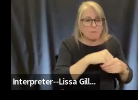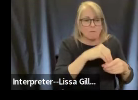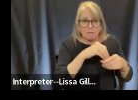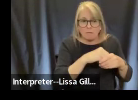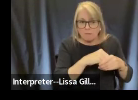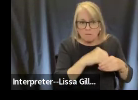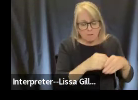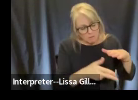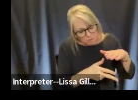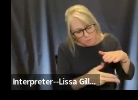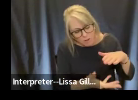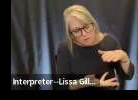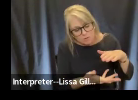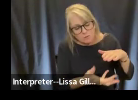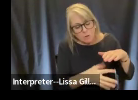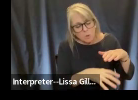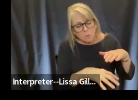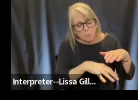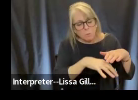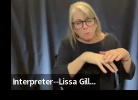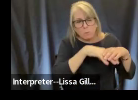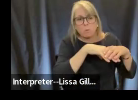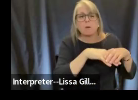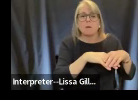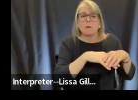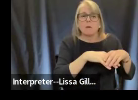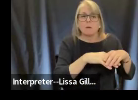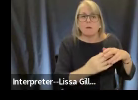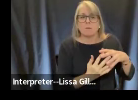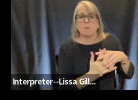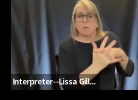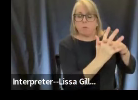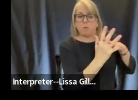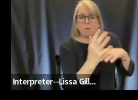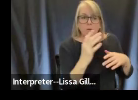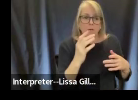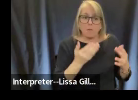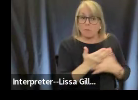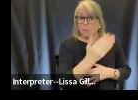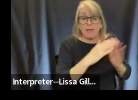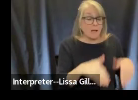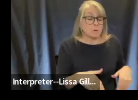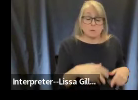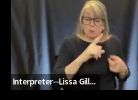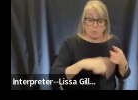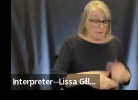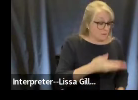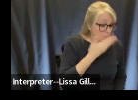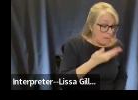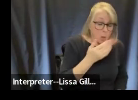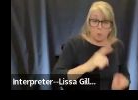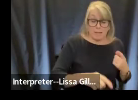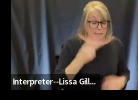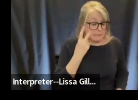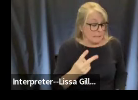carbon monoxide poisoning problem for you that you cannot see, you cannot smell, you cannot taste. So having that on